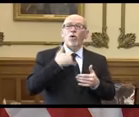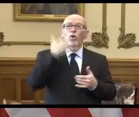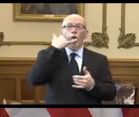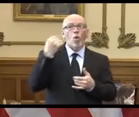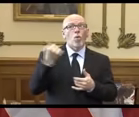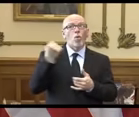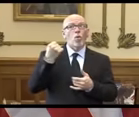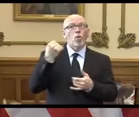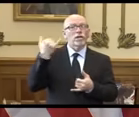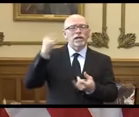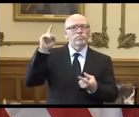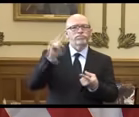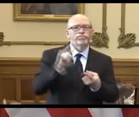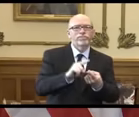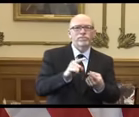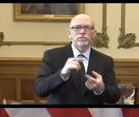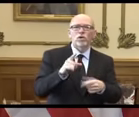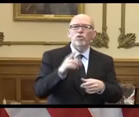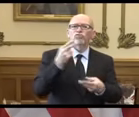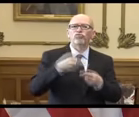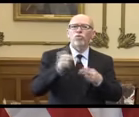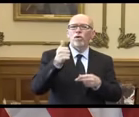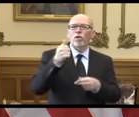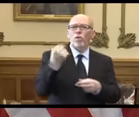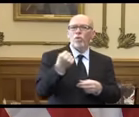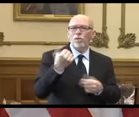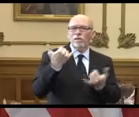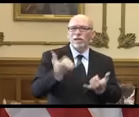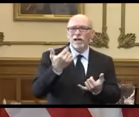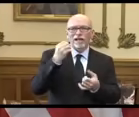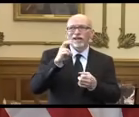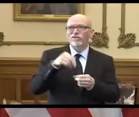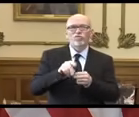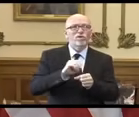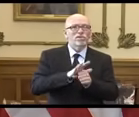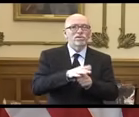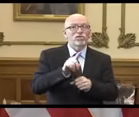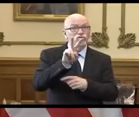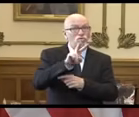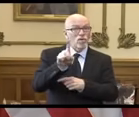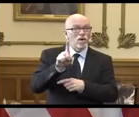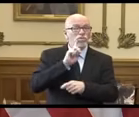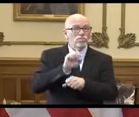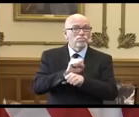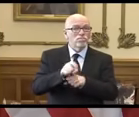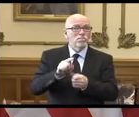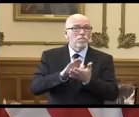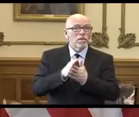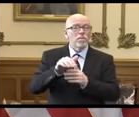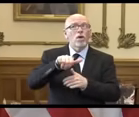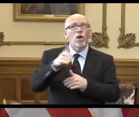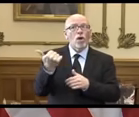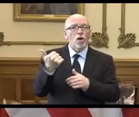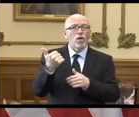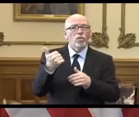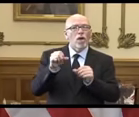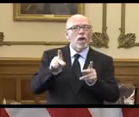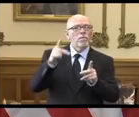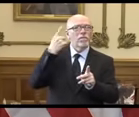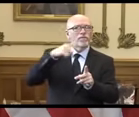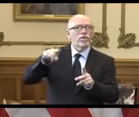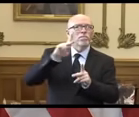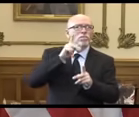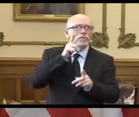below industry standards, even in a pandemic under these circumstances. 2-on-1 has truly become another front door to meeting unmet needs